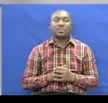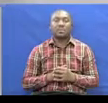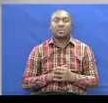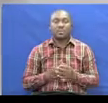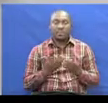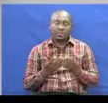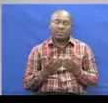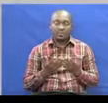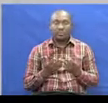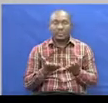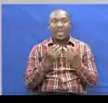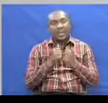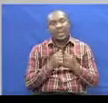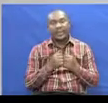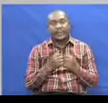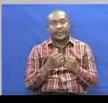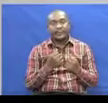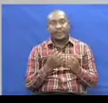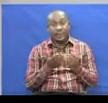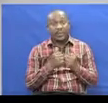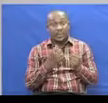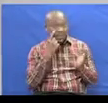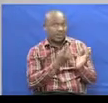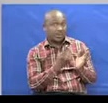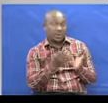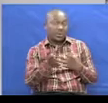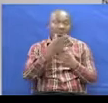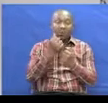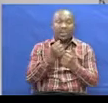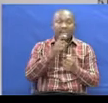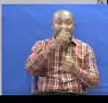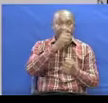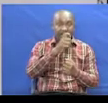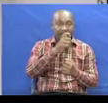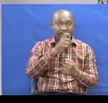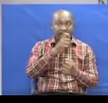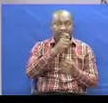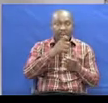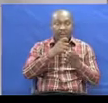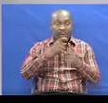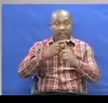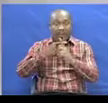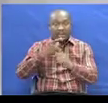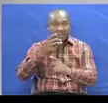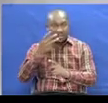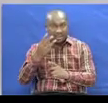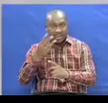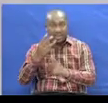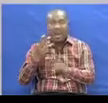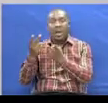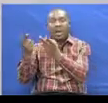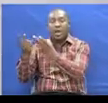Let's say I have x plus 3 then is equal to